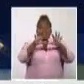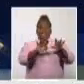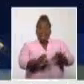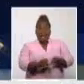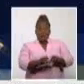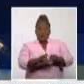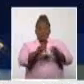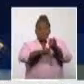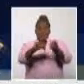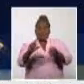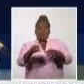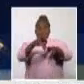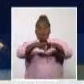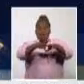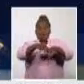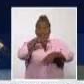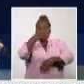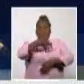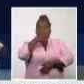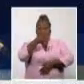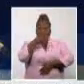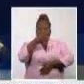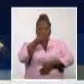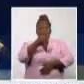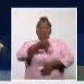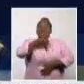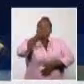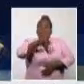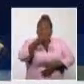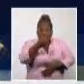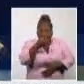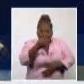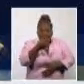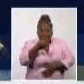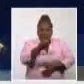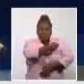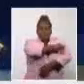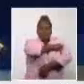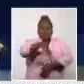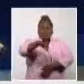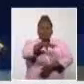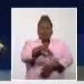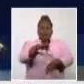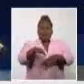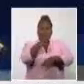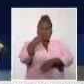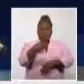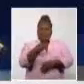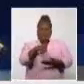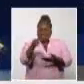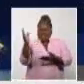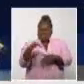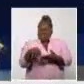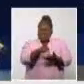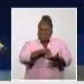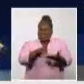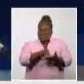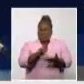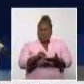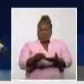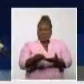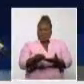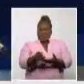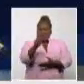were foreigners who arrived and who often came with the infection. Still, since there is no